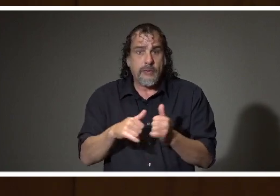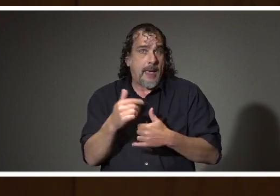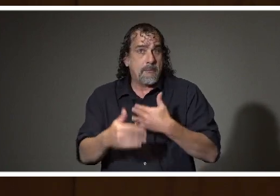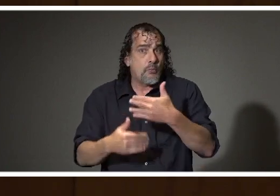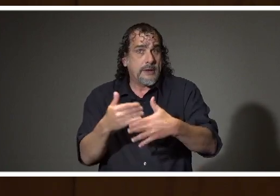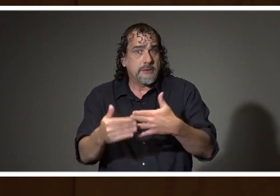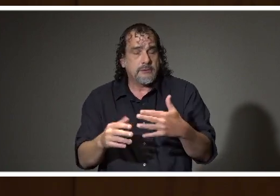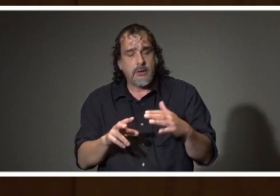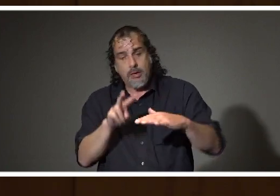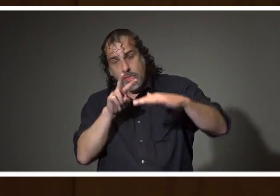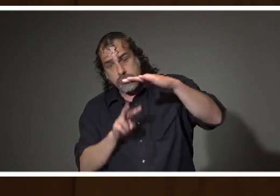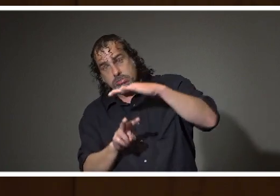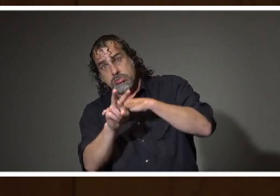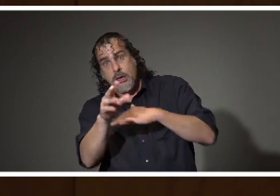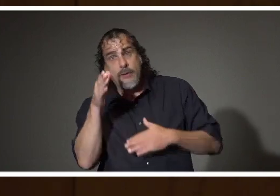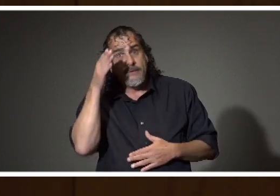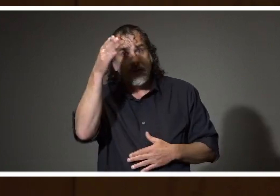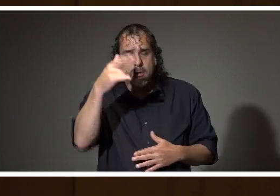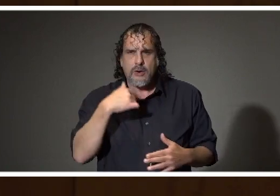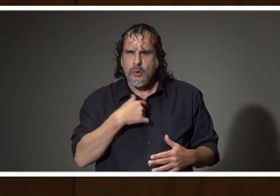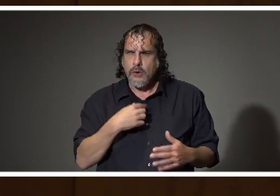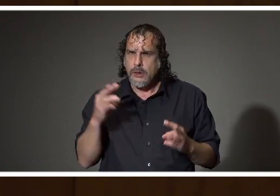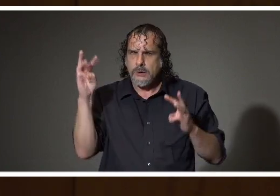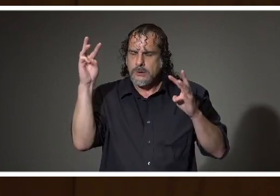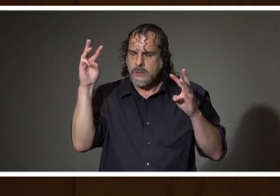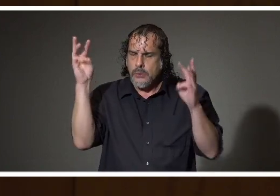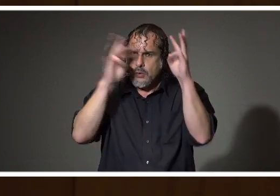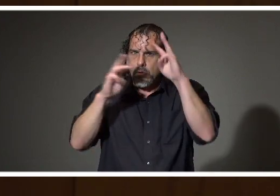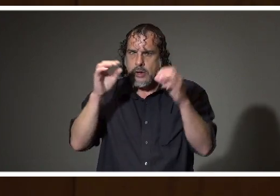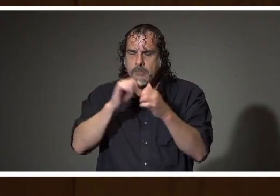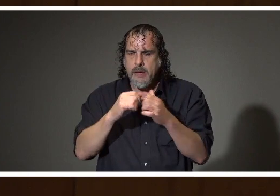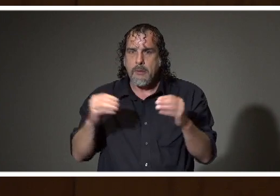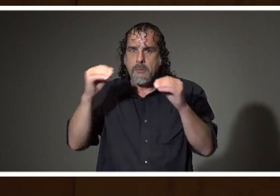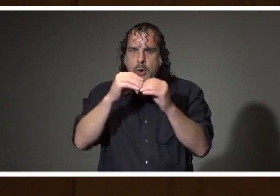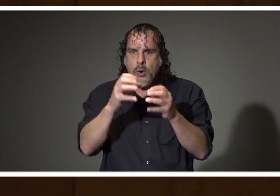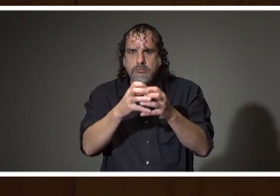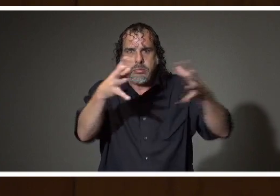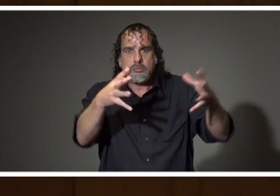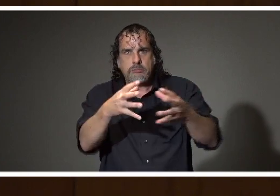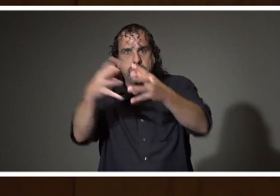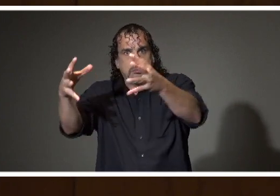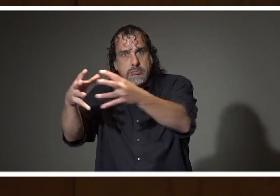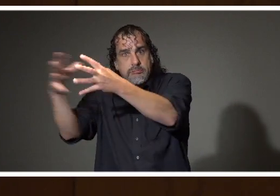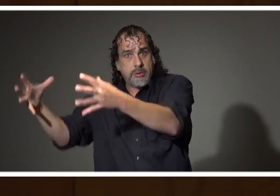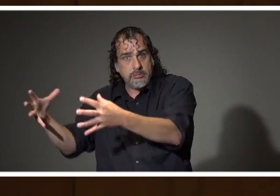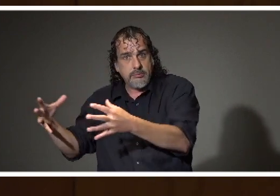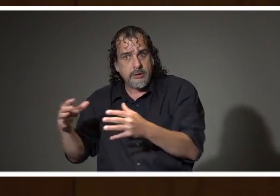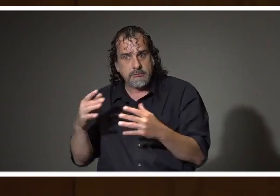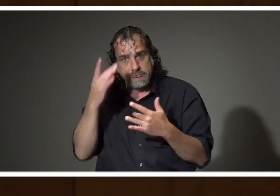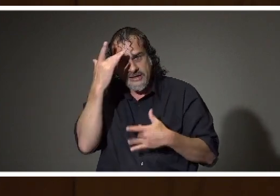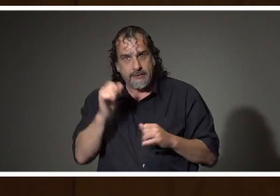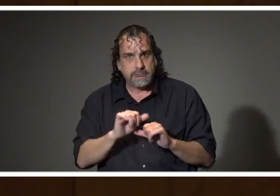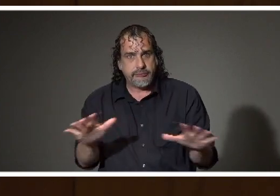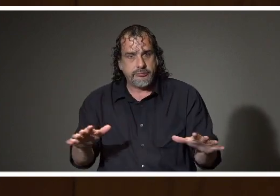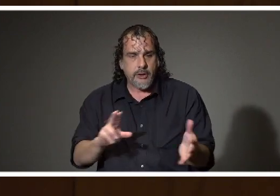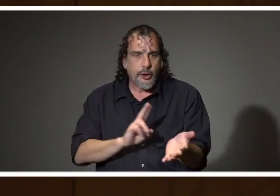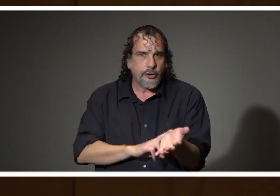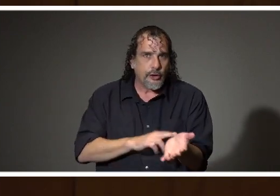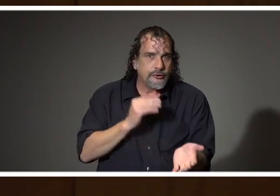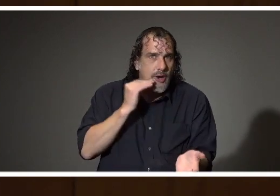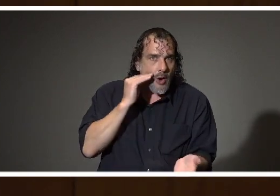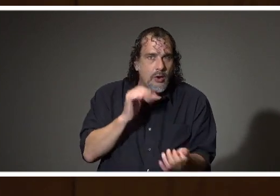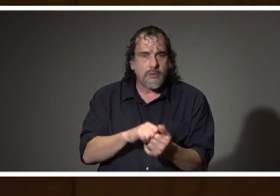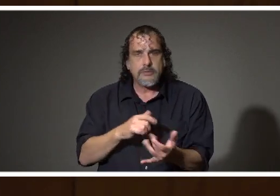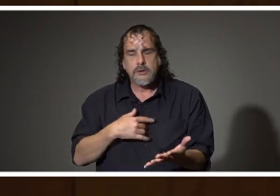the future, we are very worried about ongoing high-risk outbreaks. There are a lot of environments such as long-term care settings, nursing